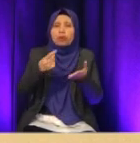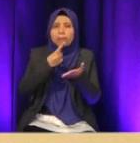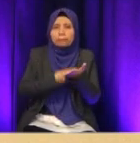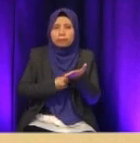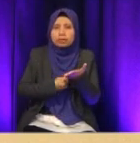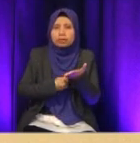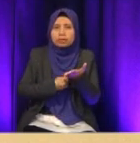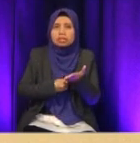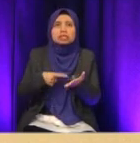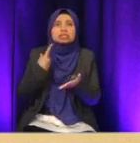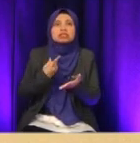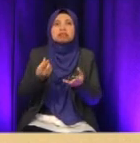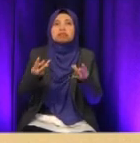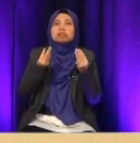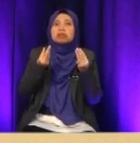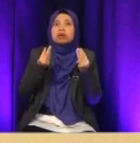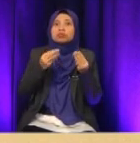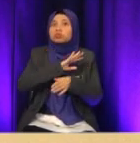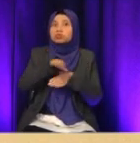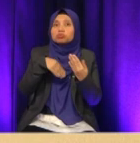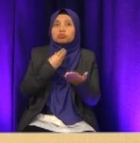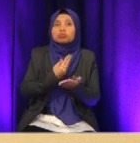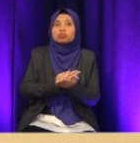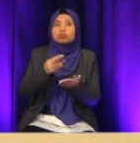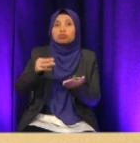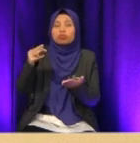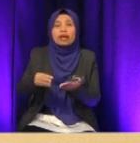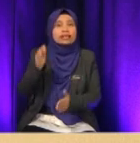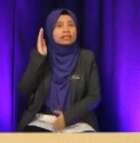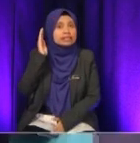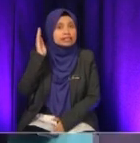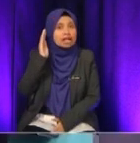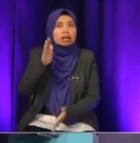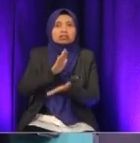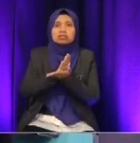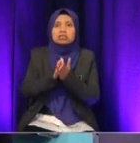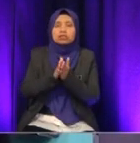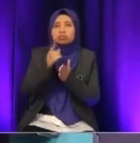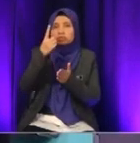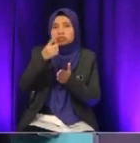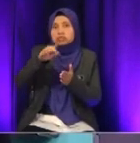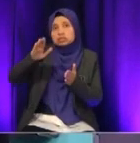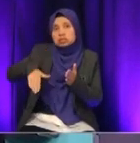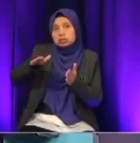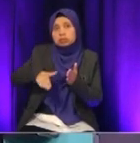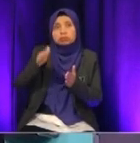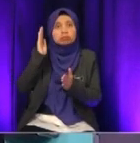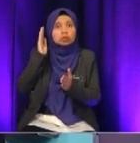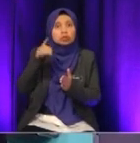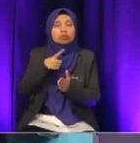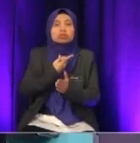is a guideline for our students to review the questions before listening. So it's a pre-listening task. Okay. So before listening to an audio, they